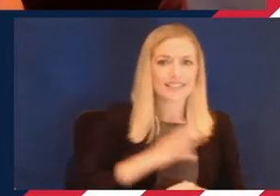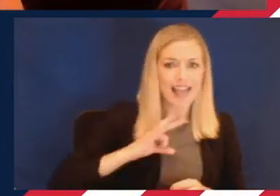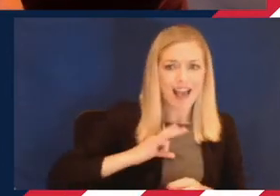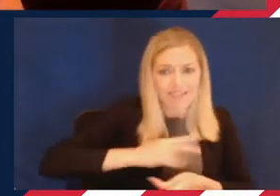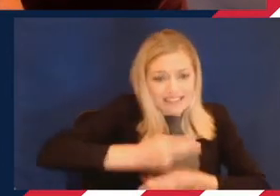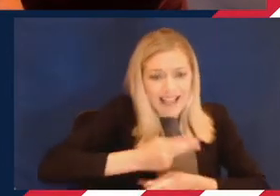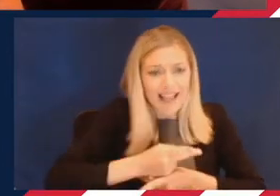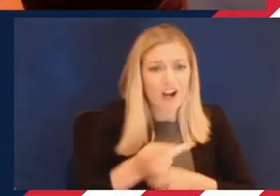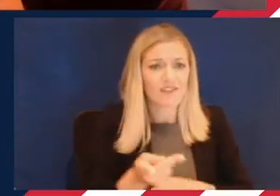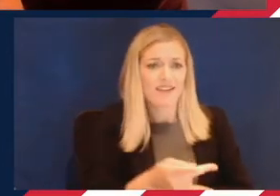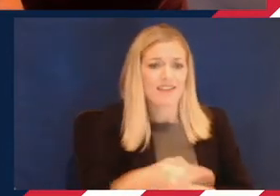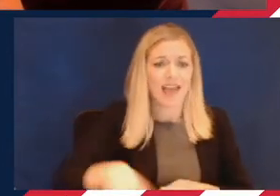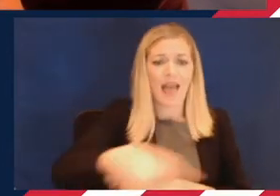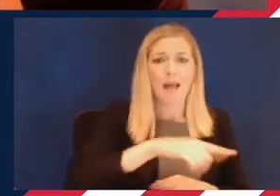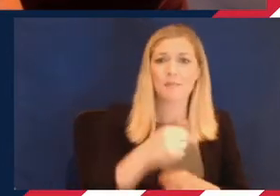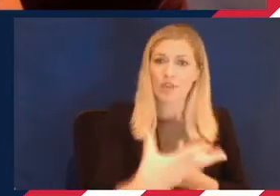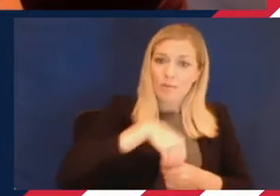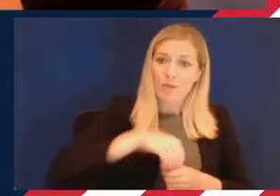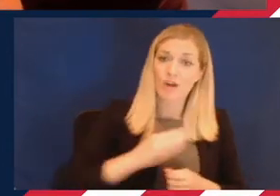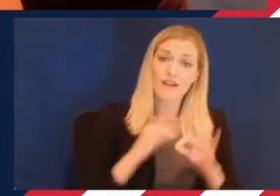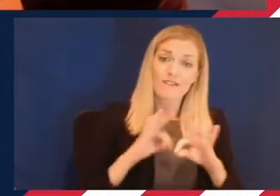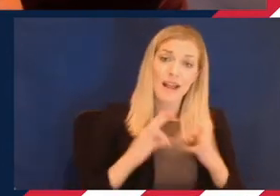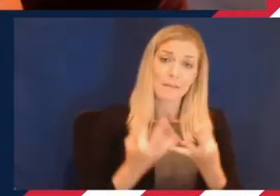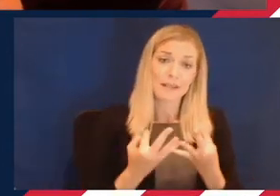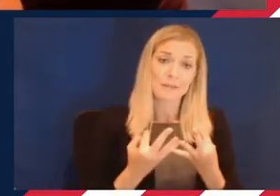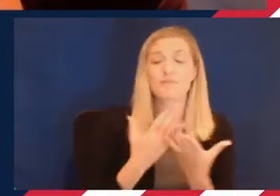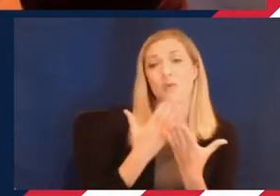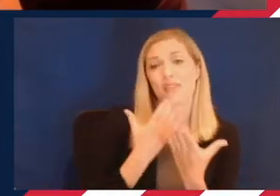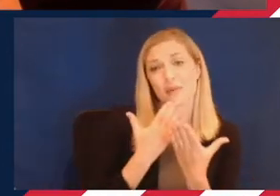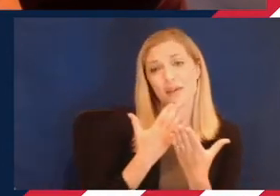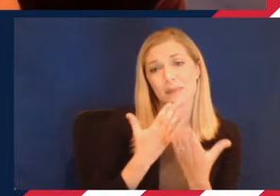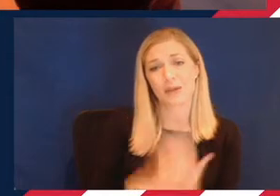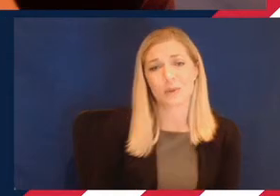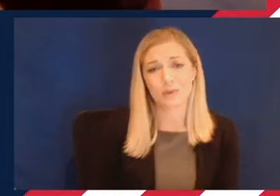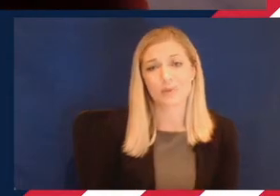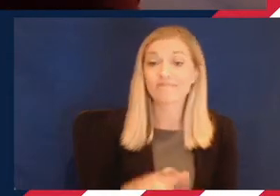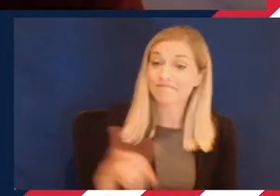part of our family. Thank you. Nathan?